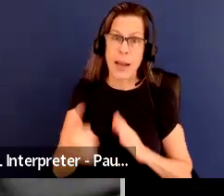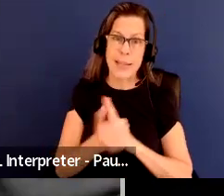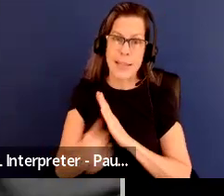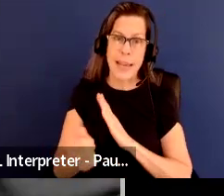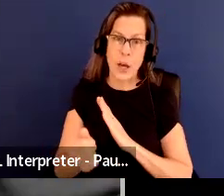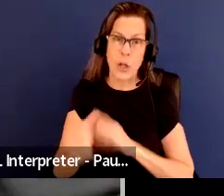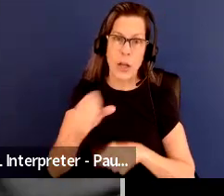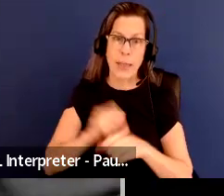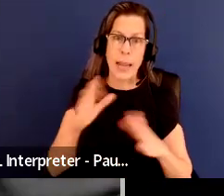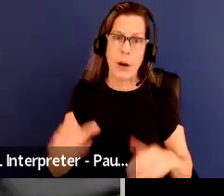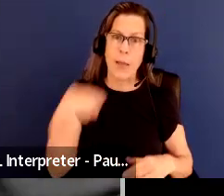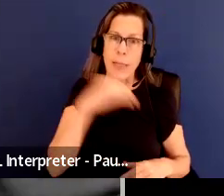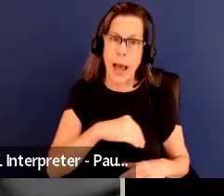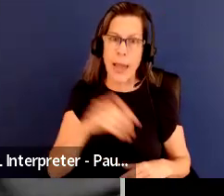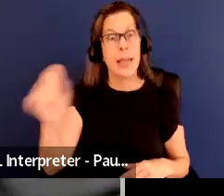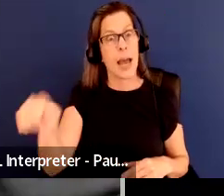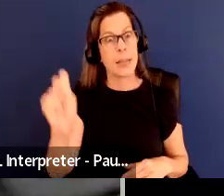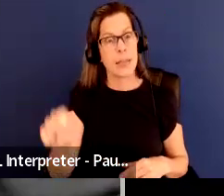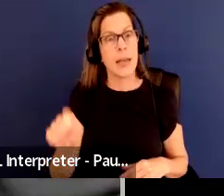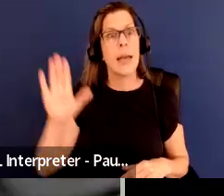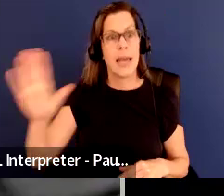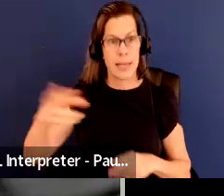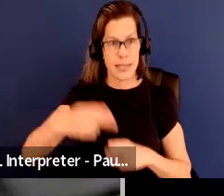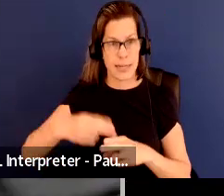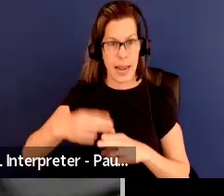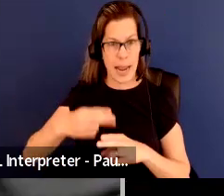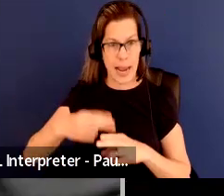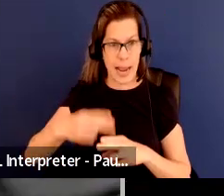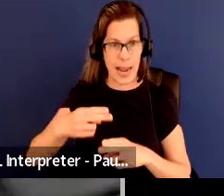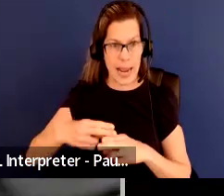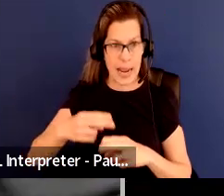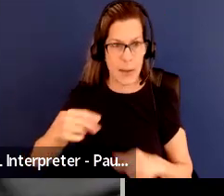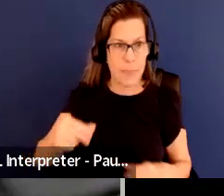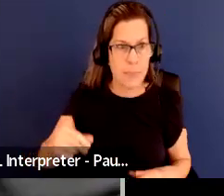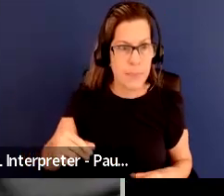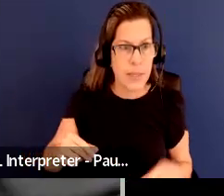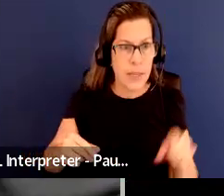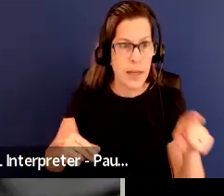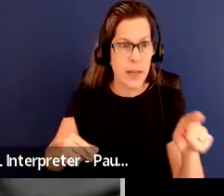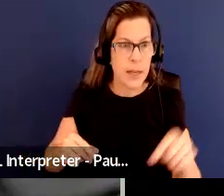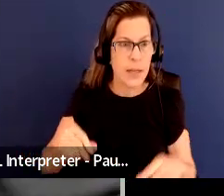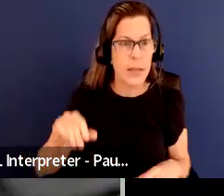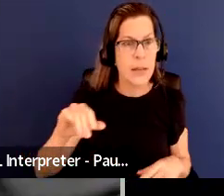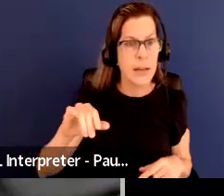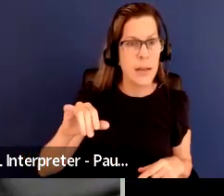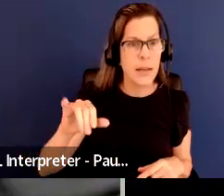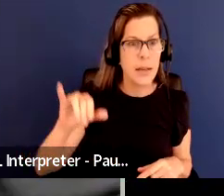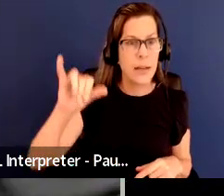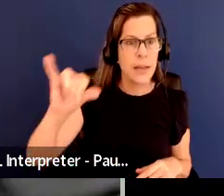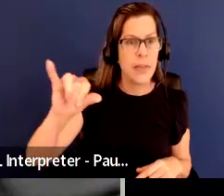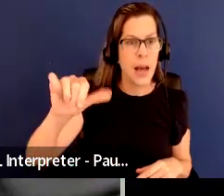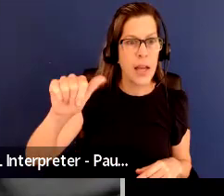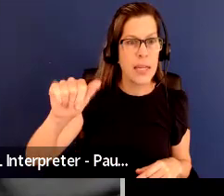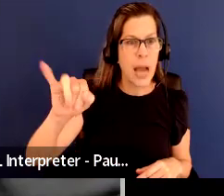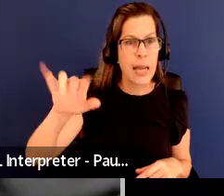name is, I thought I had it, Martin Yanes Sr. So if anybody's related to the Yanes family, that name's also familiar.